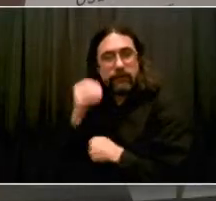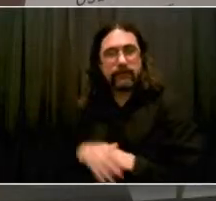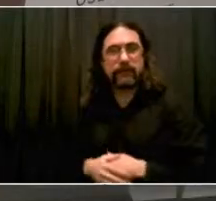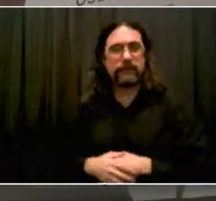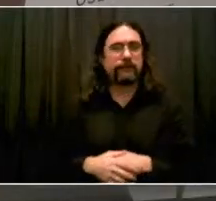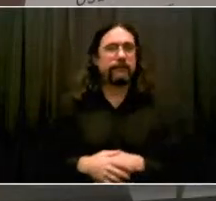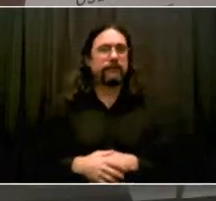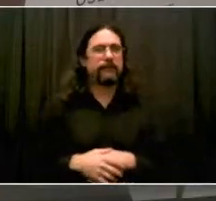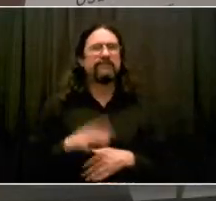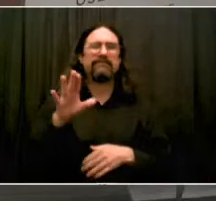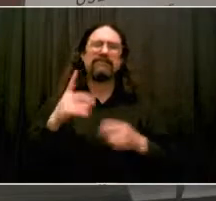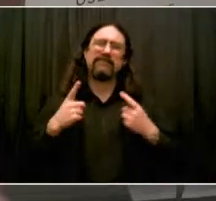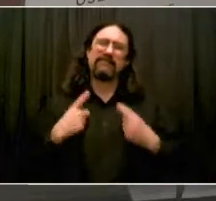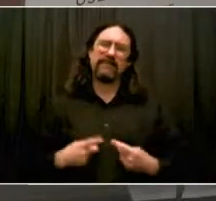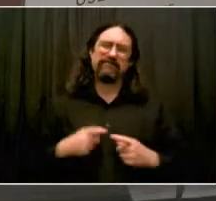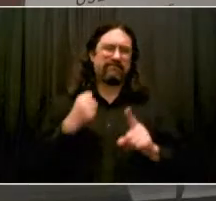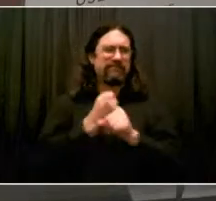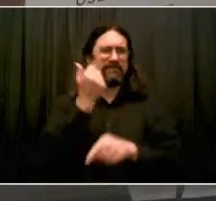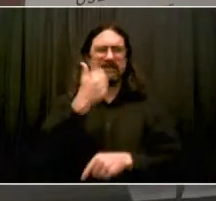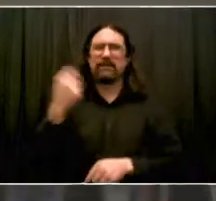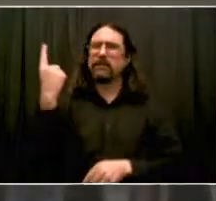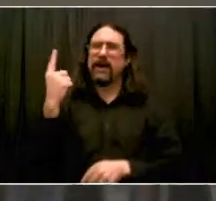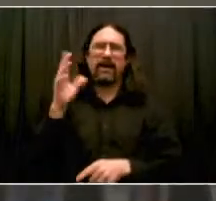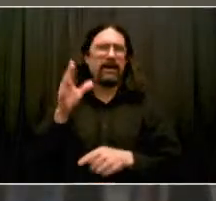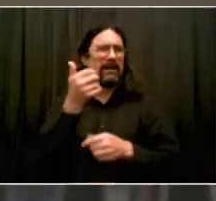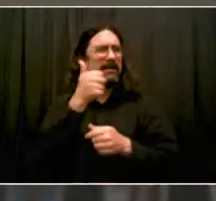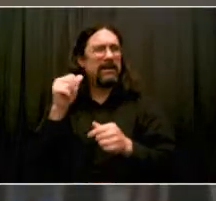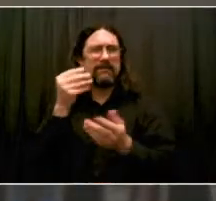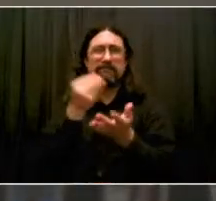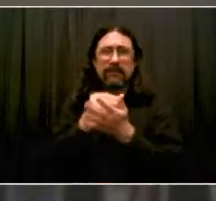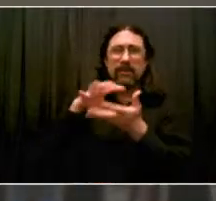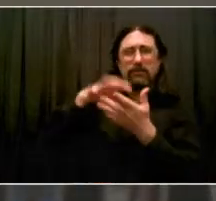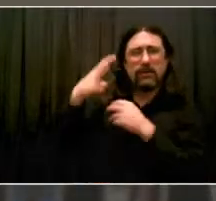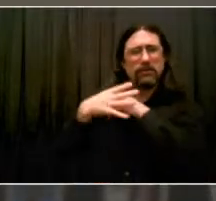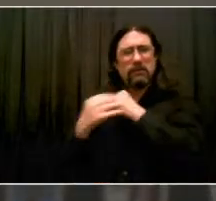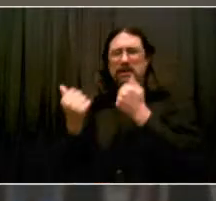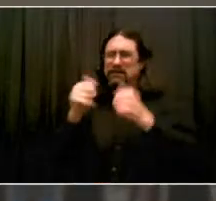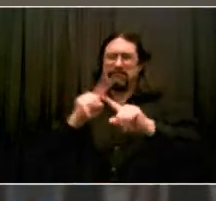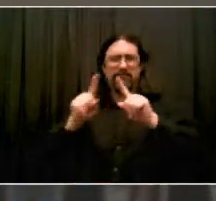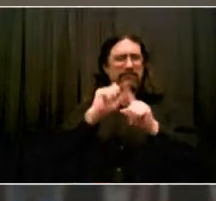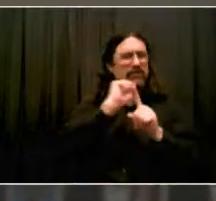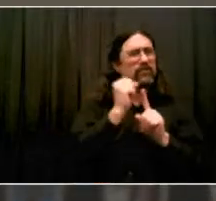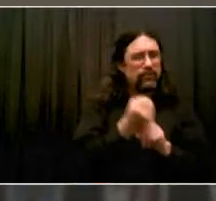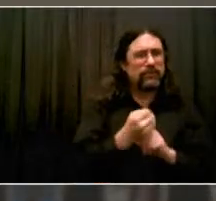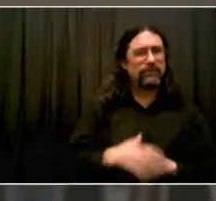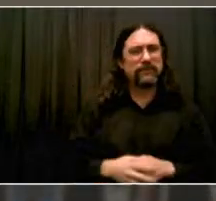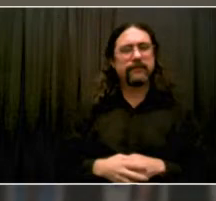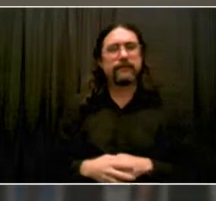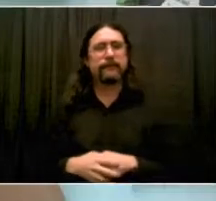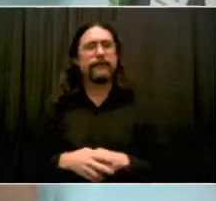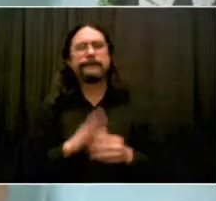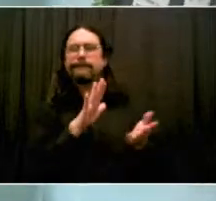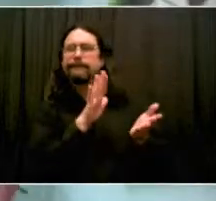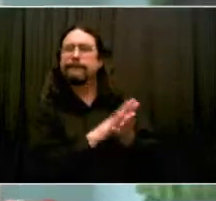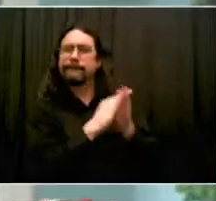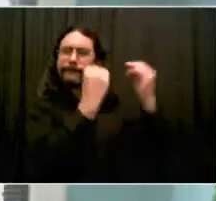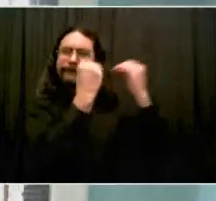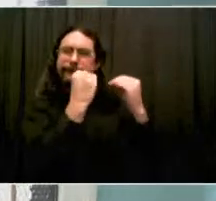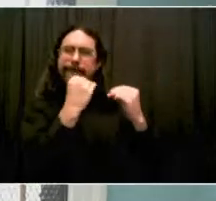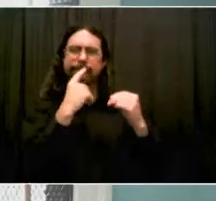economic means, and also in all different kind of situations. In schooling, we've learned that there are different ways to do things, and